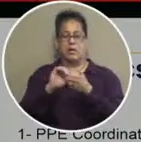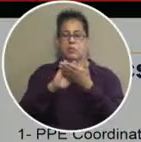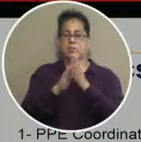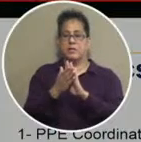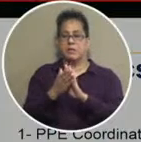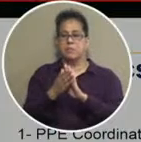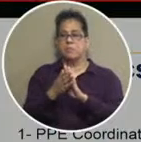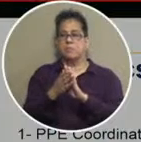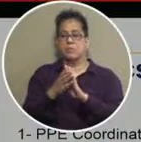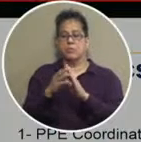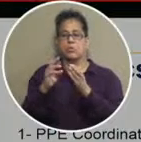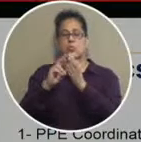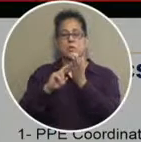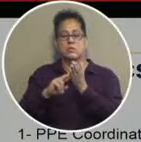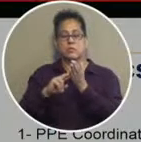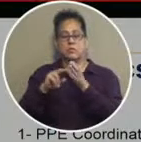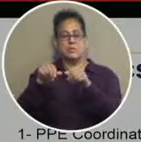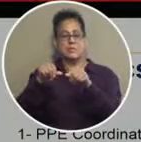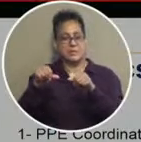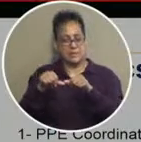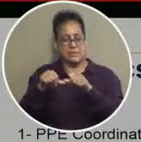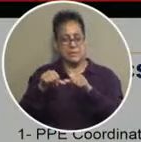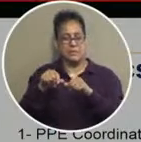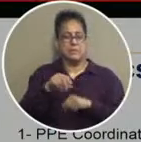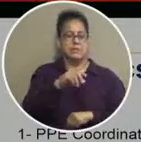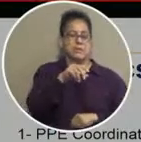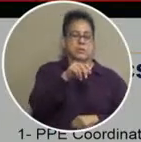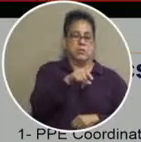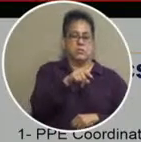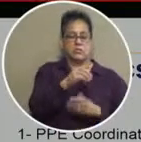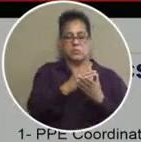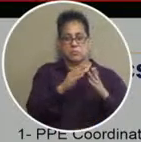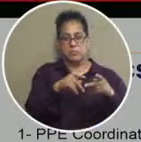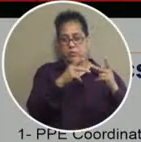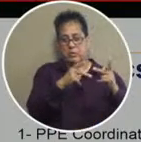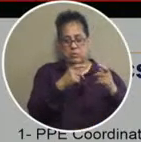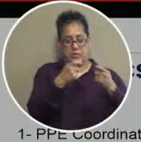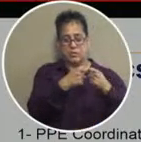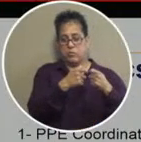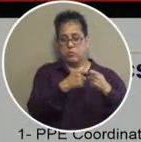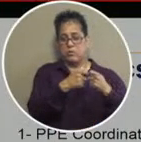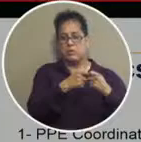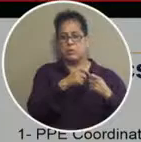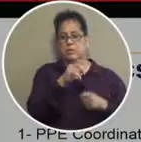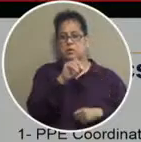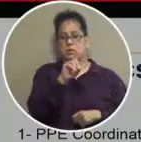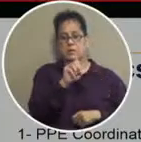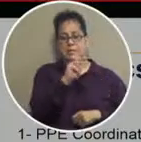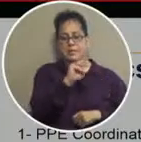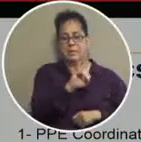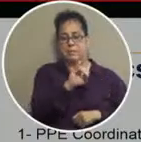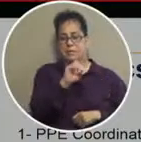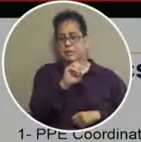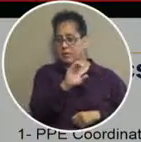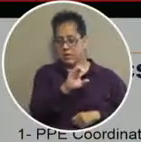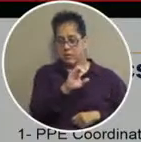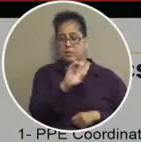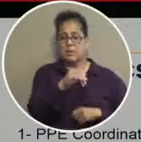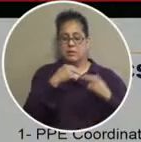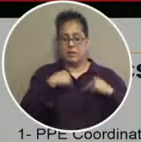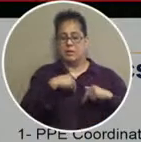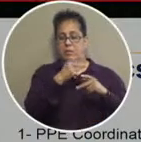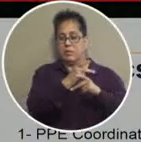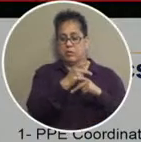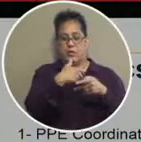registered site. We introduced local virtual care providers, including electronic caregiver and VemiDoc, to our region's healthcare systems